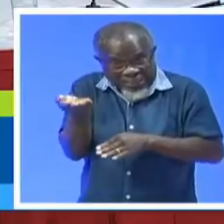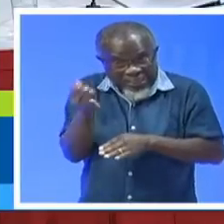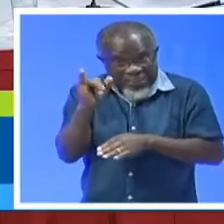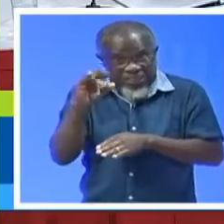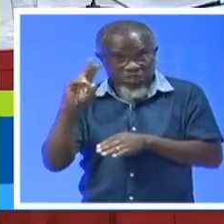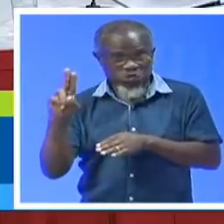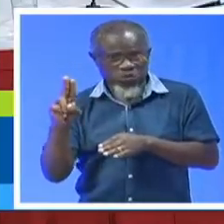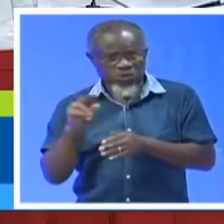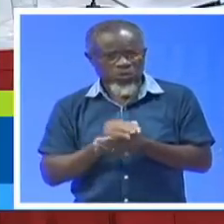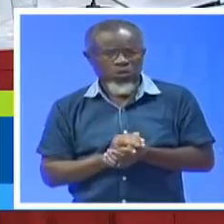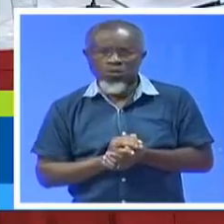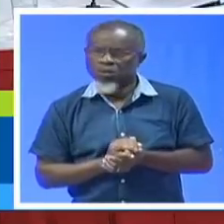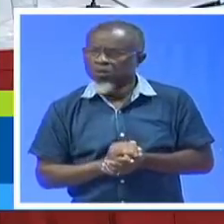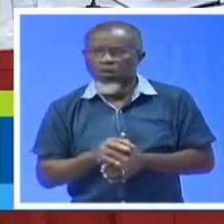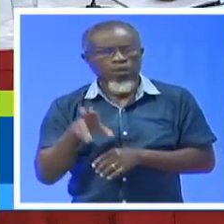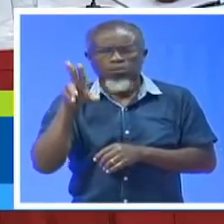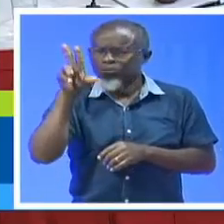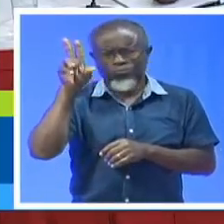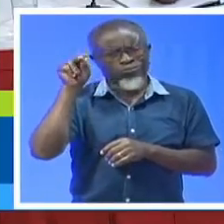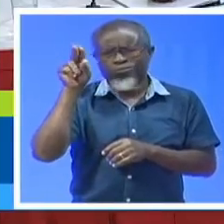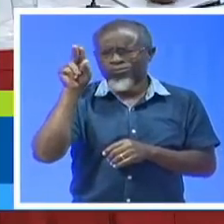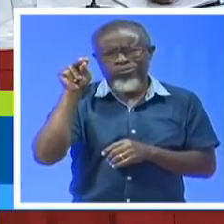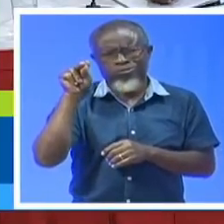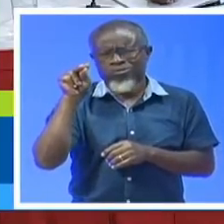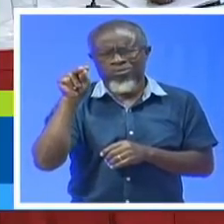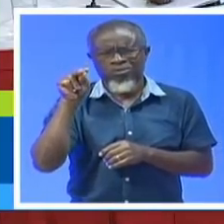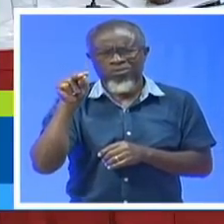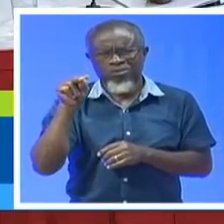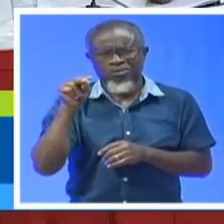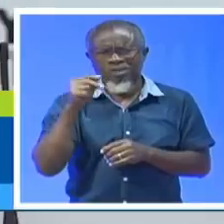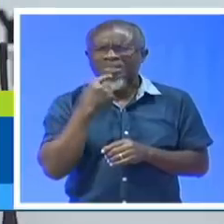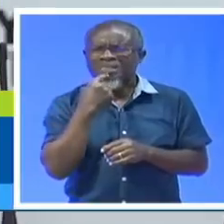explain why. As I explained to the country prior,